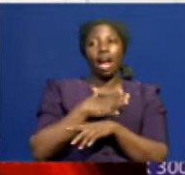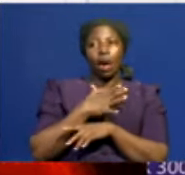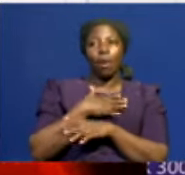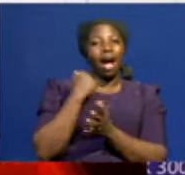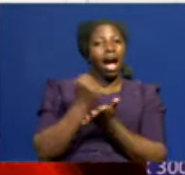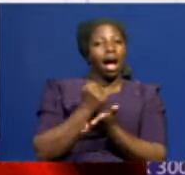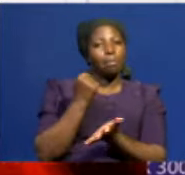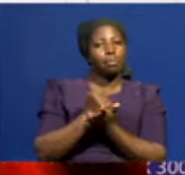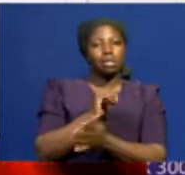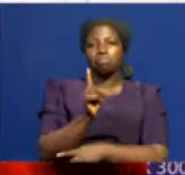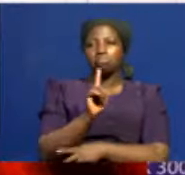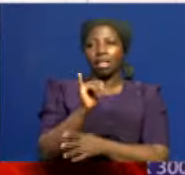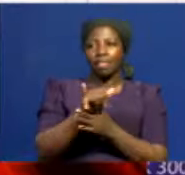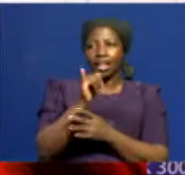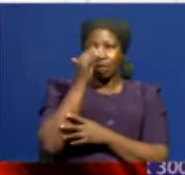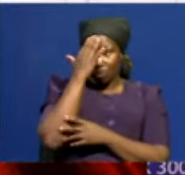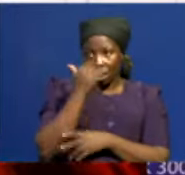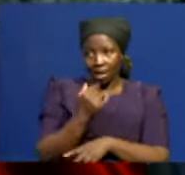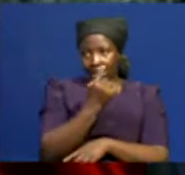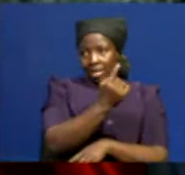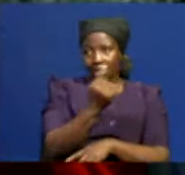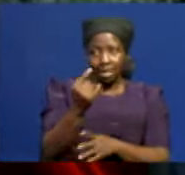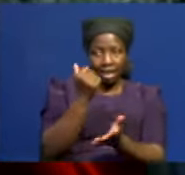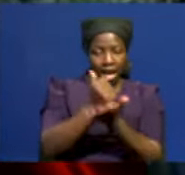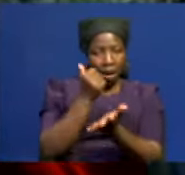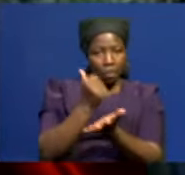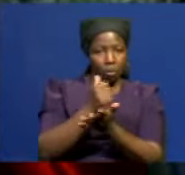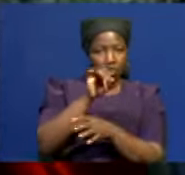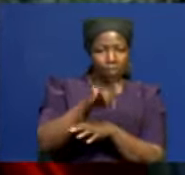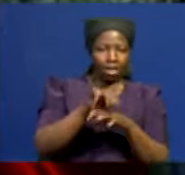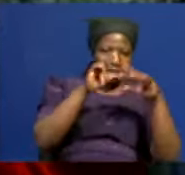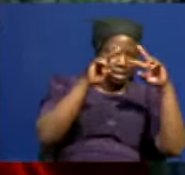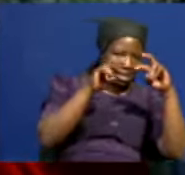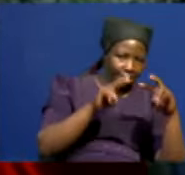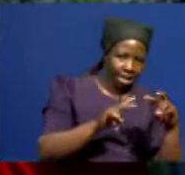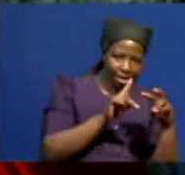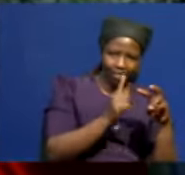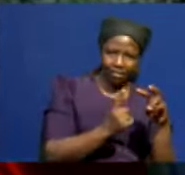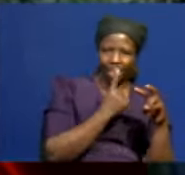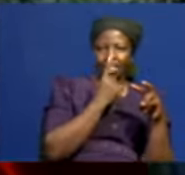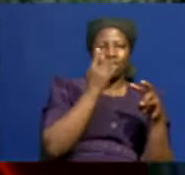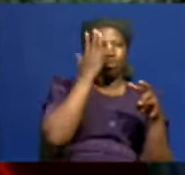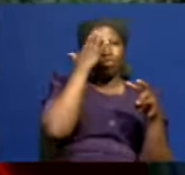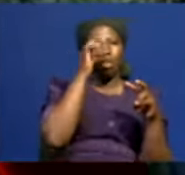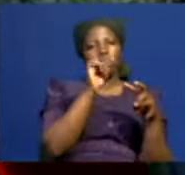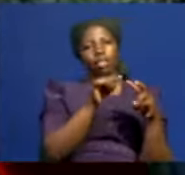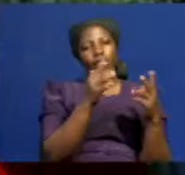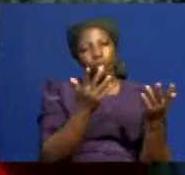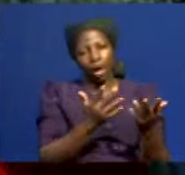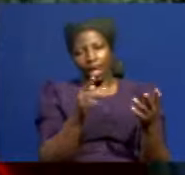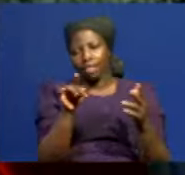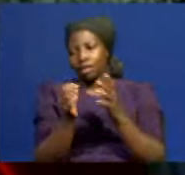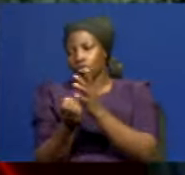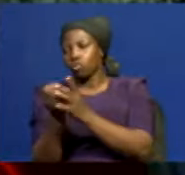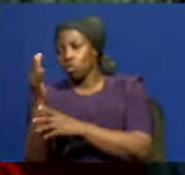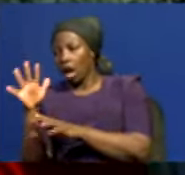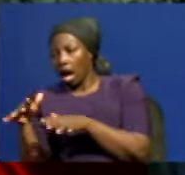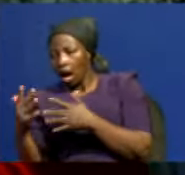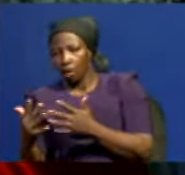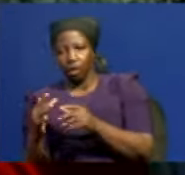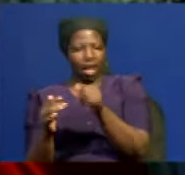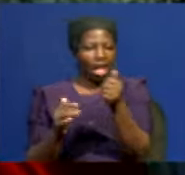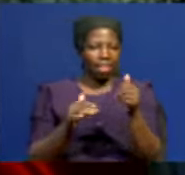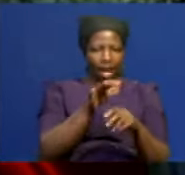sababu kila dawa tunataka tuifanyie utafiti, tujue hii ya sehemu hii inakuaje na hii ya sehemu hii inakuaje. Sasa